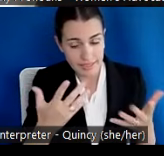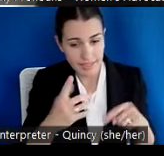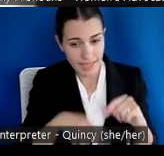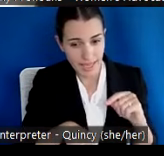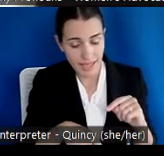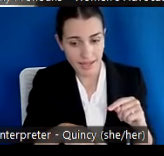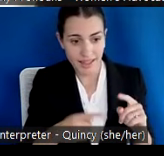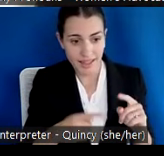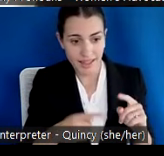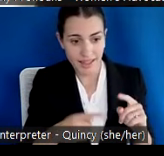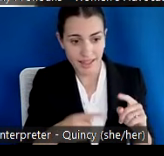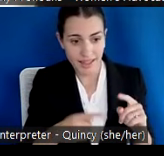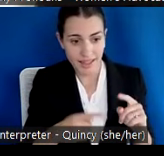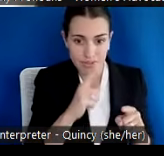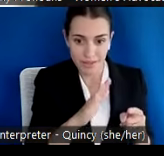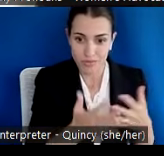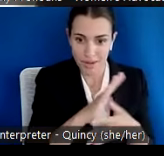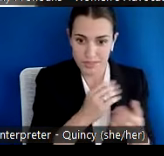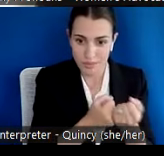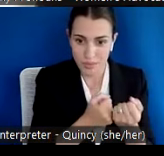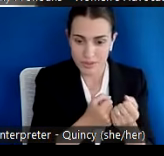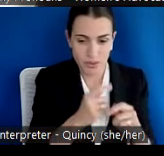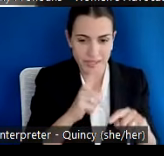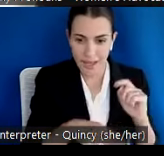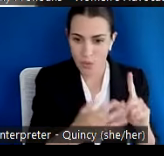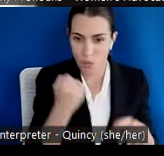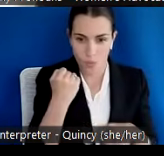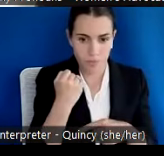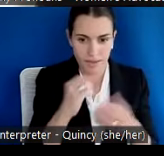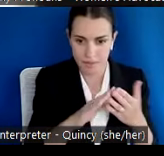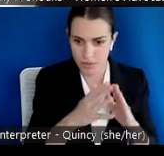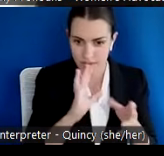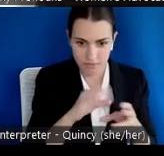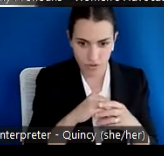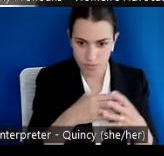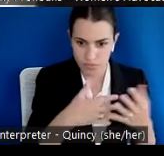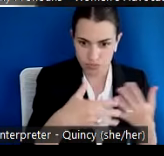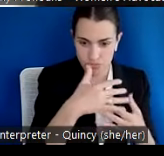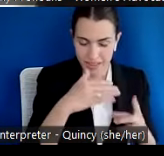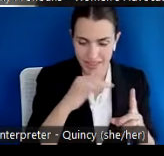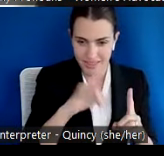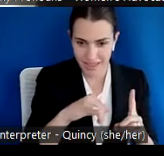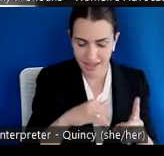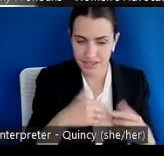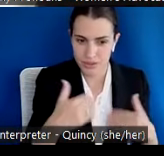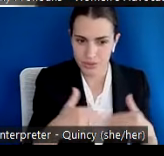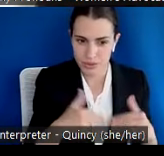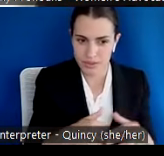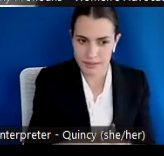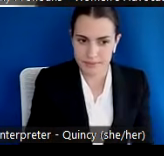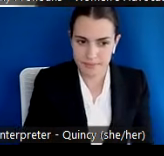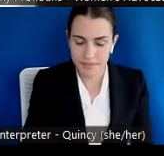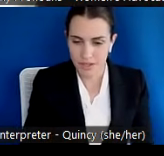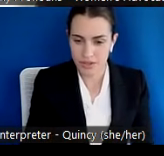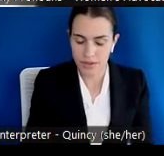primary support post either experiencing abuse or leaving an abusive relationship. And then